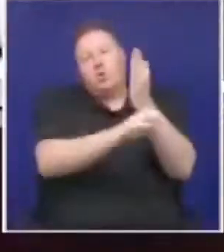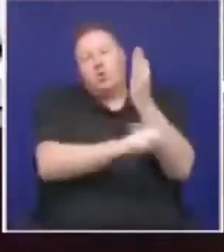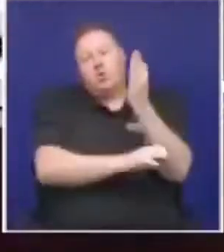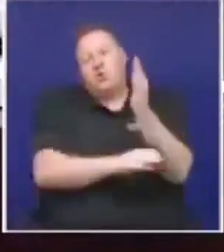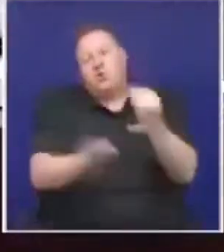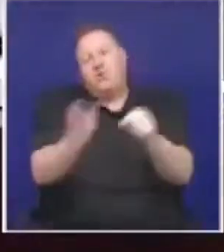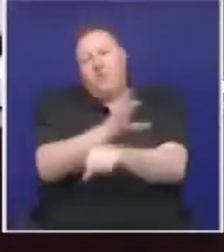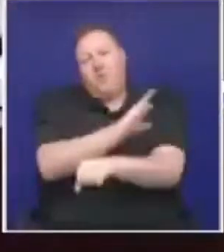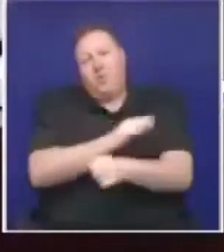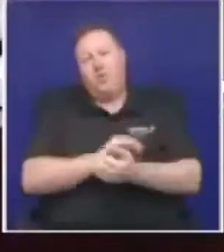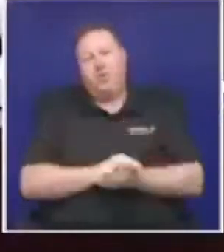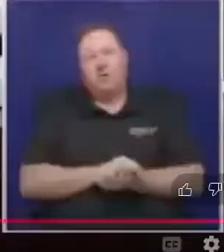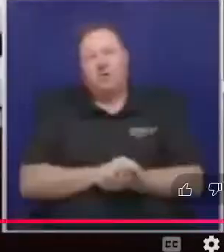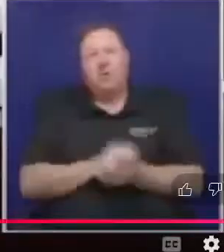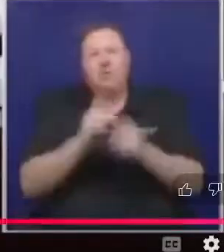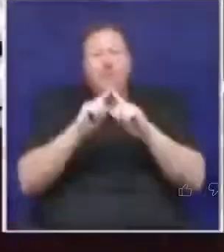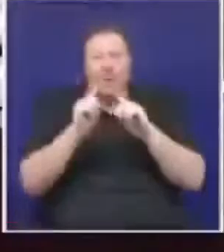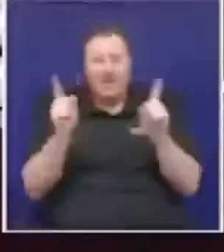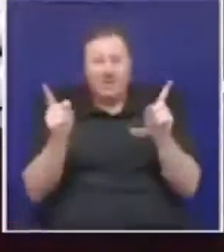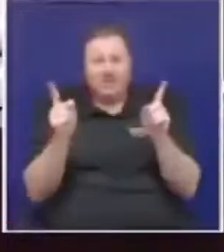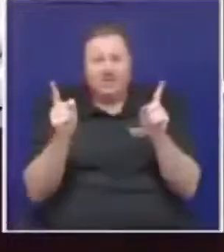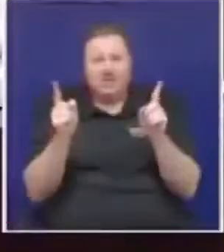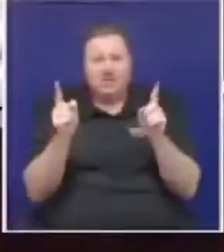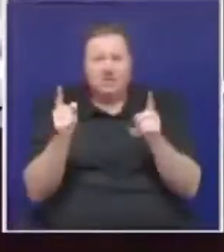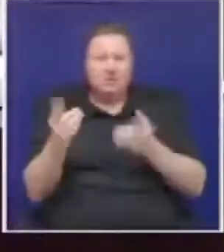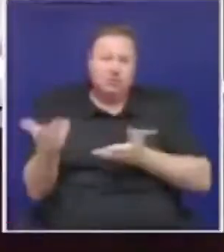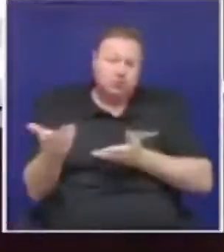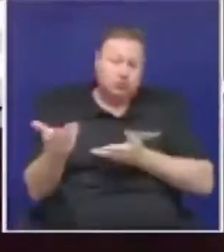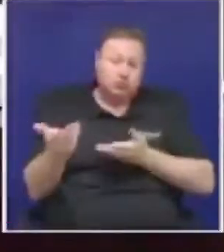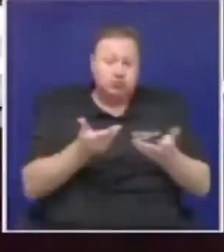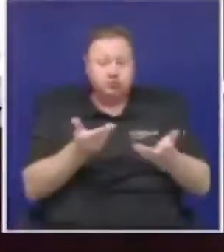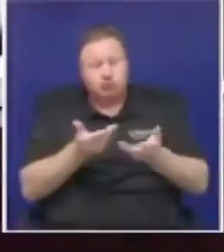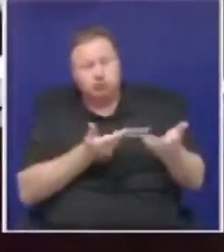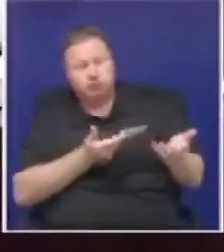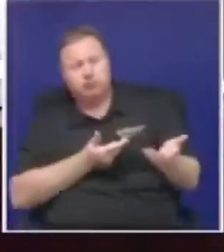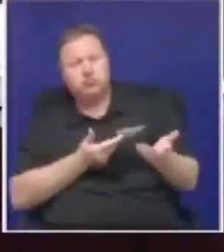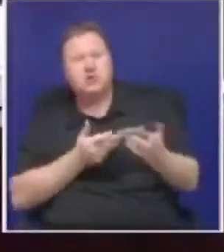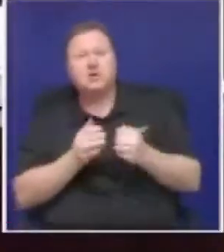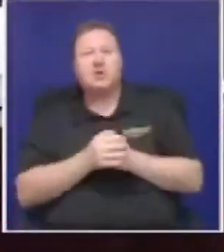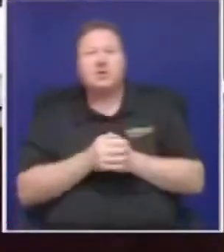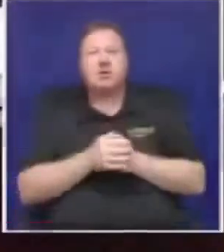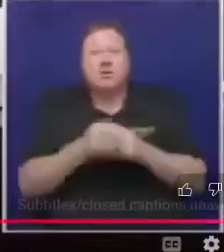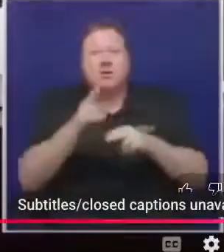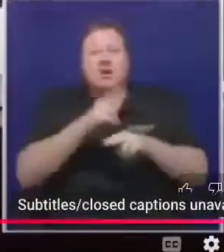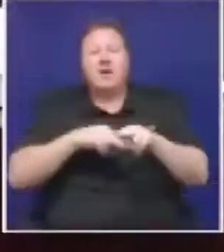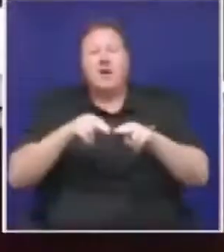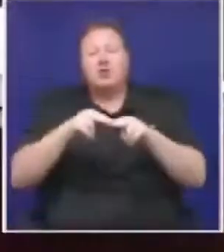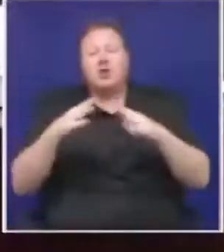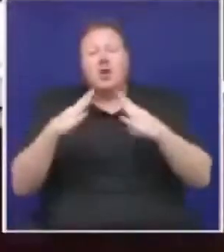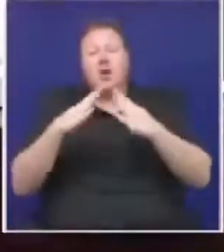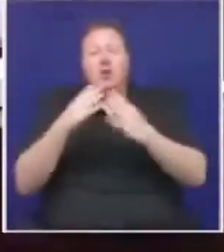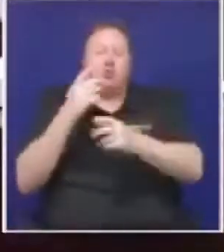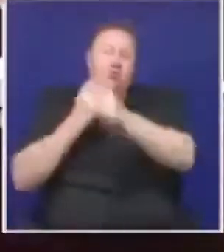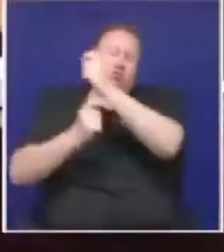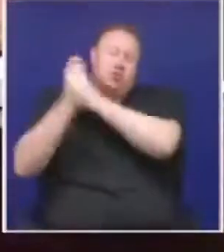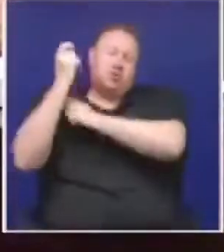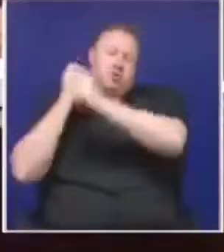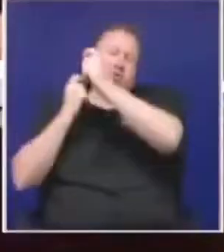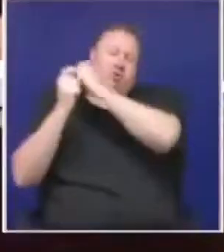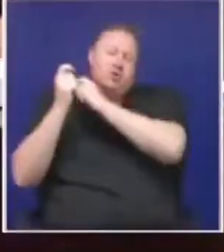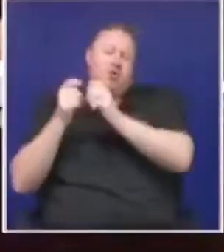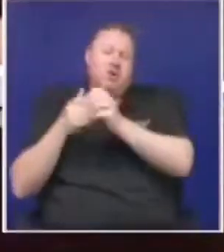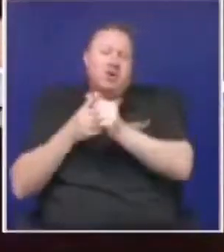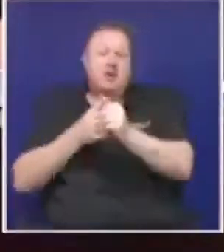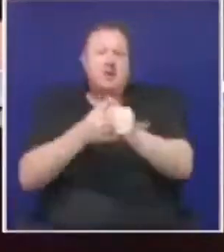Constitution. However, during the dialogue between government and the National House of Traditional and Khoisan